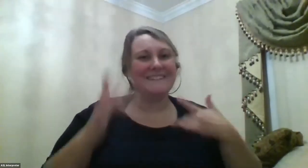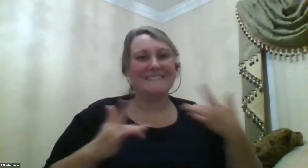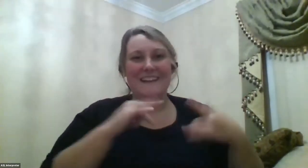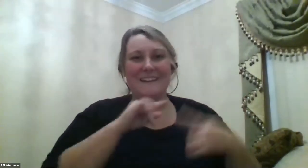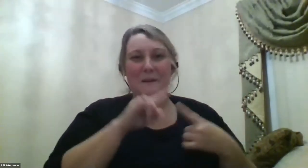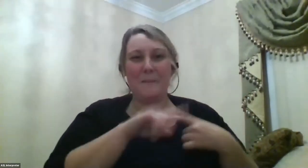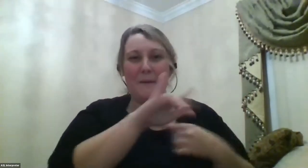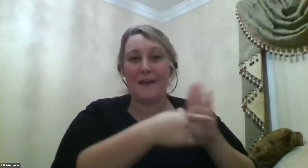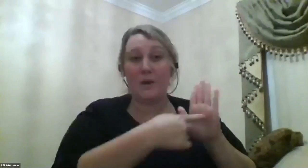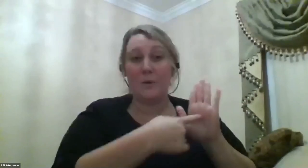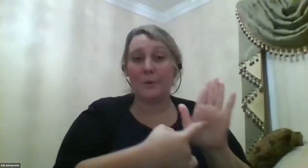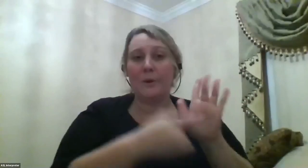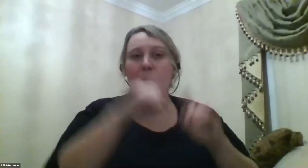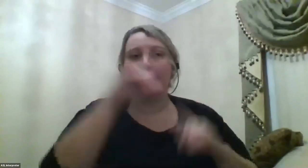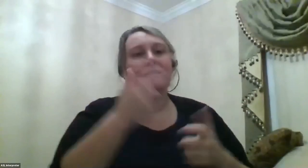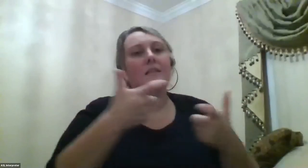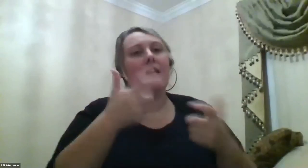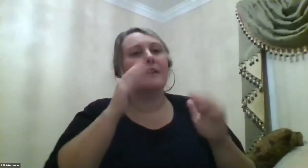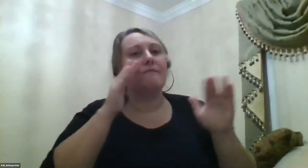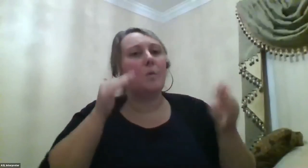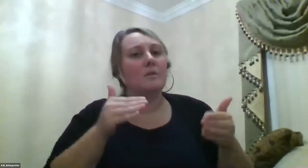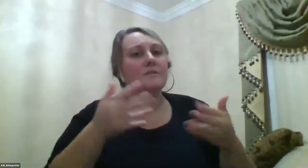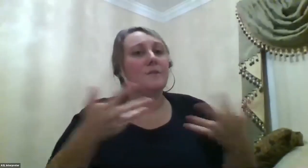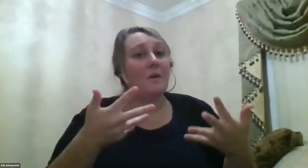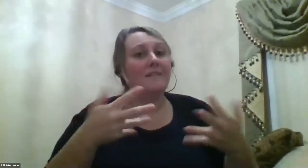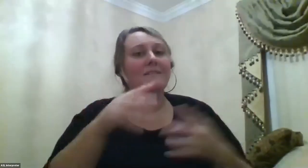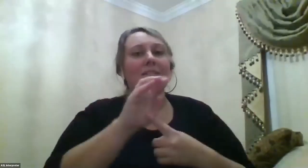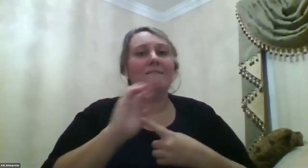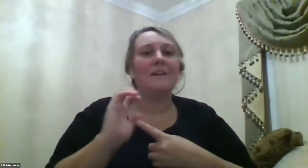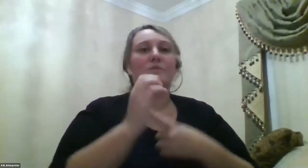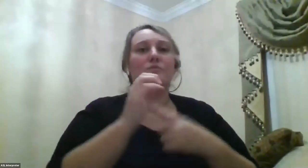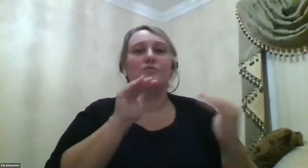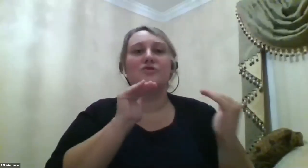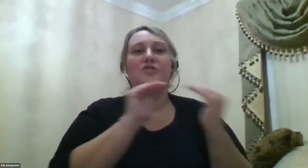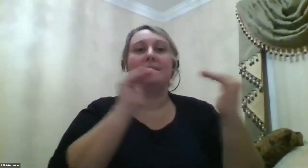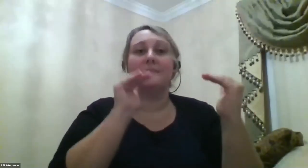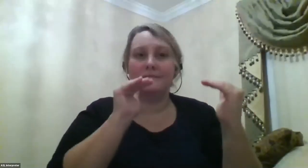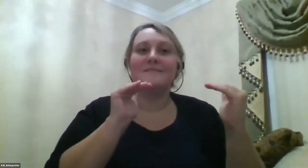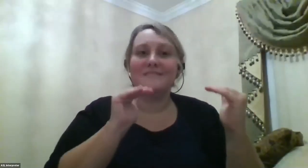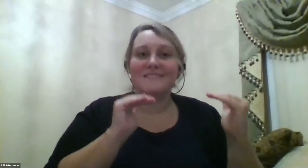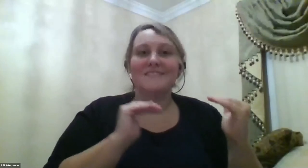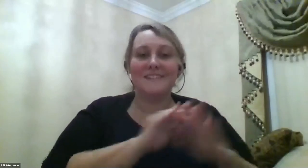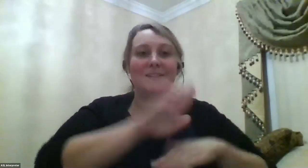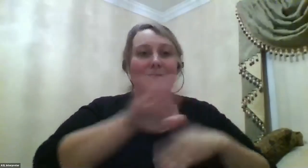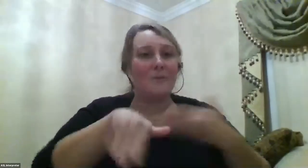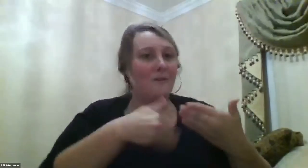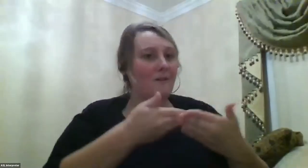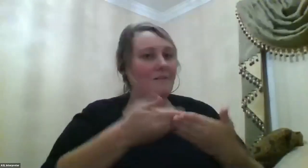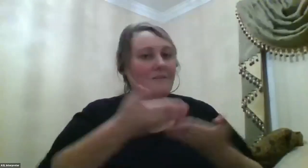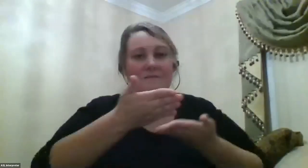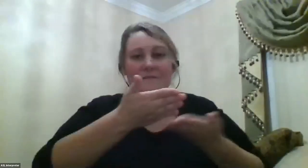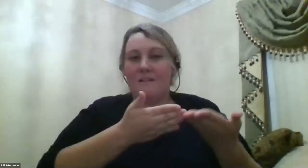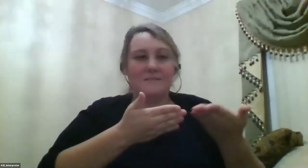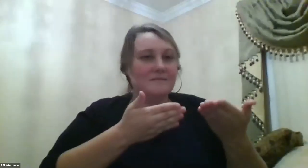environmental justice and all of the subterranean elements of that, of a physical